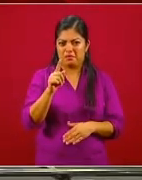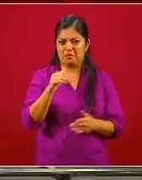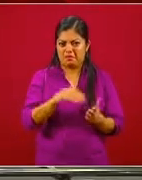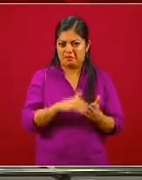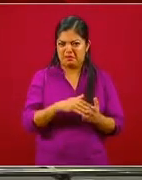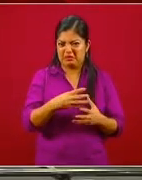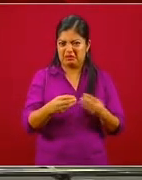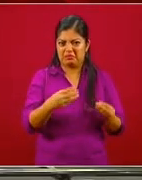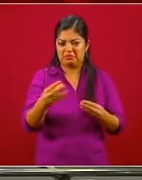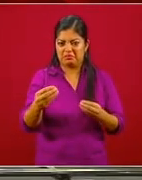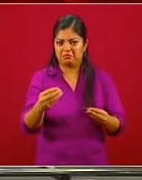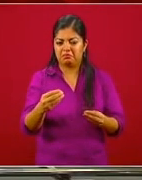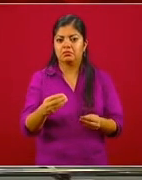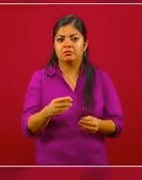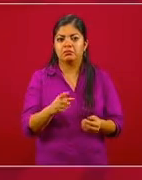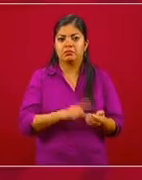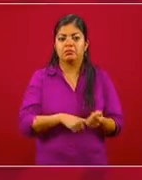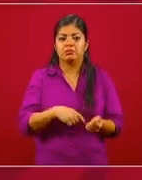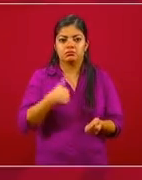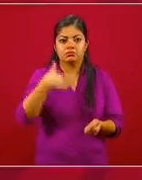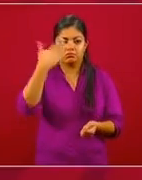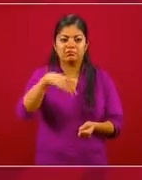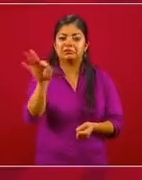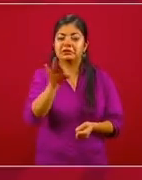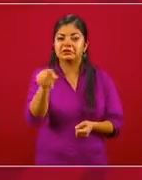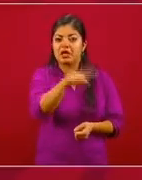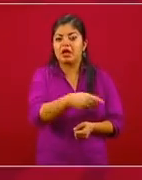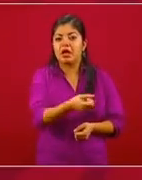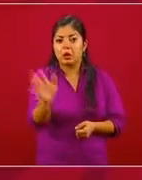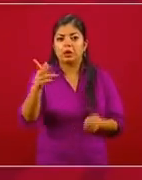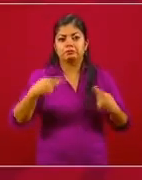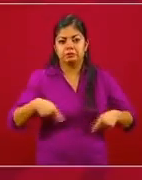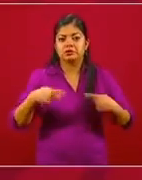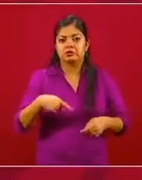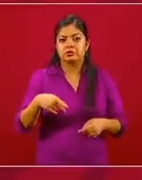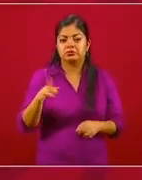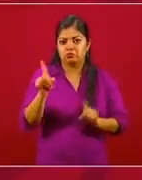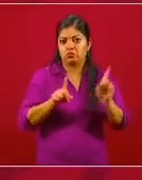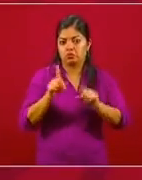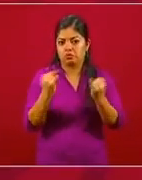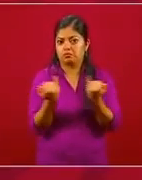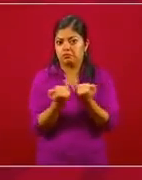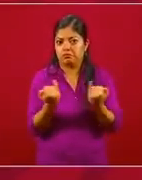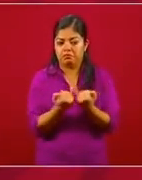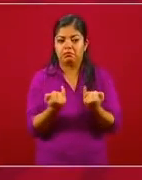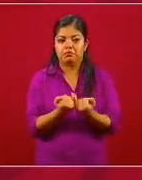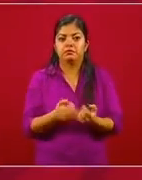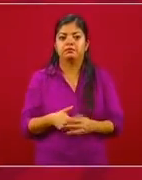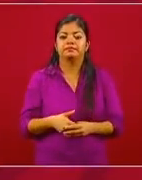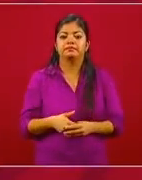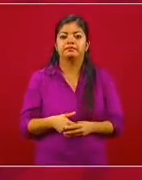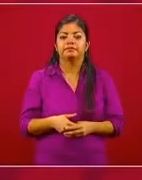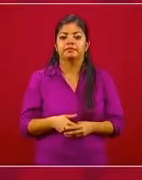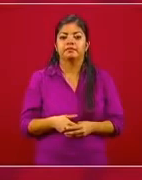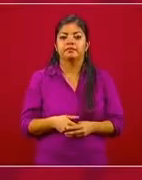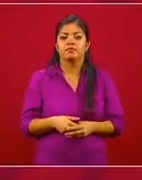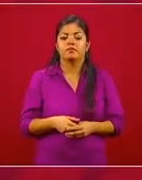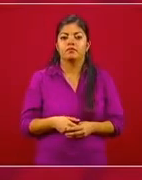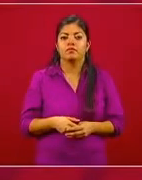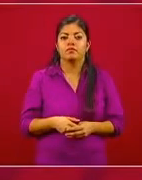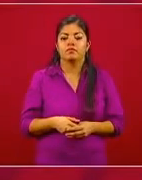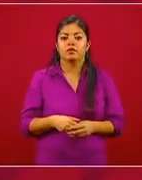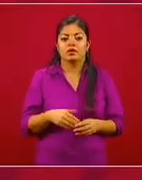good question. Thank you for asking, because I know a lot of people at home are probably wondering the same thing, and it's a perfectly